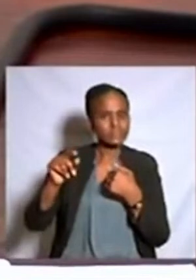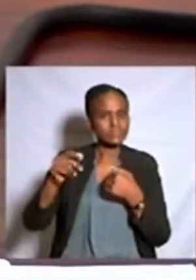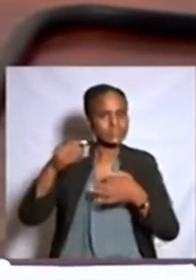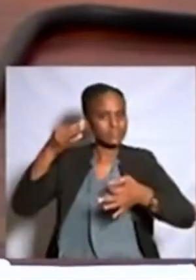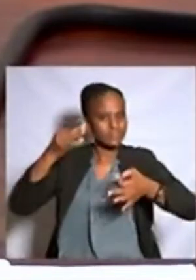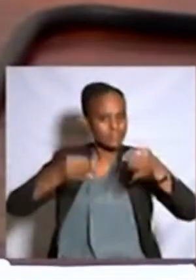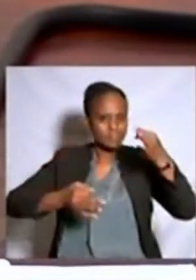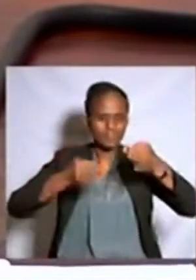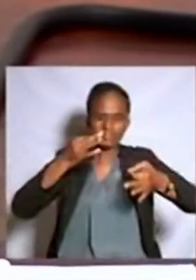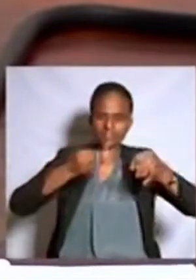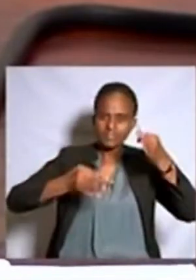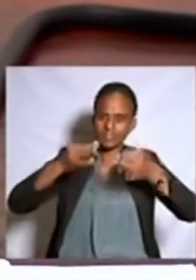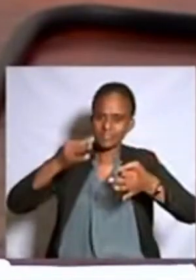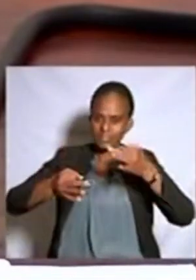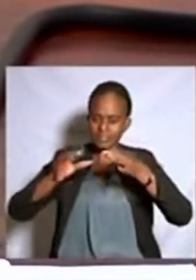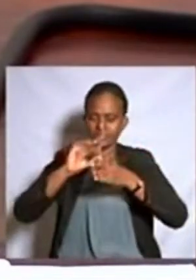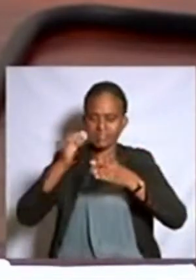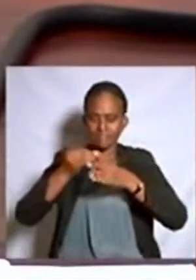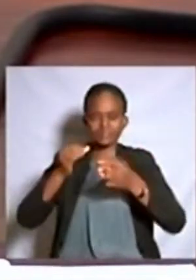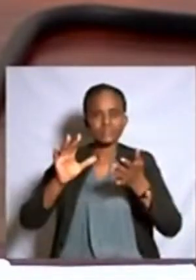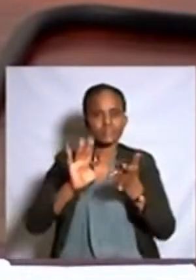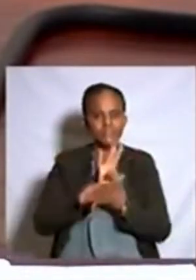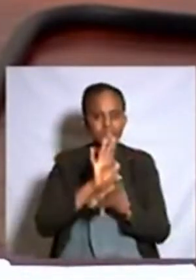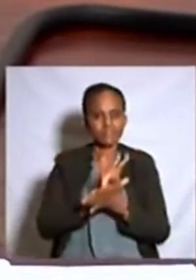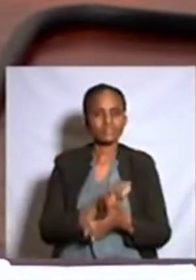or upgrade documents,